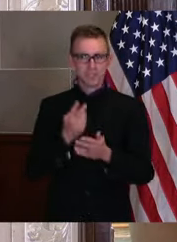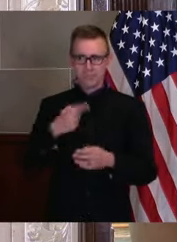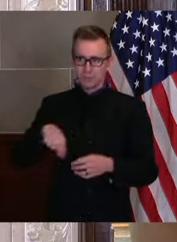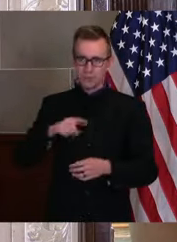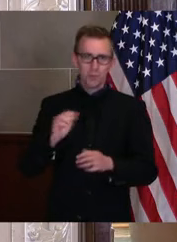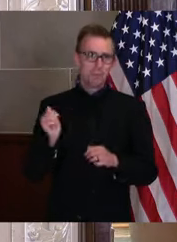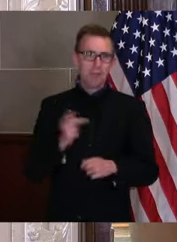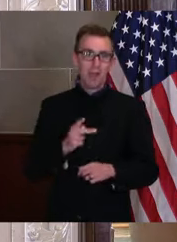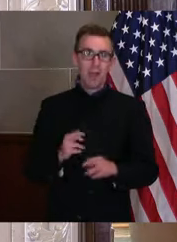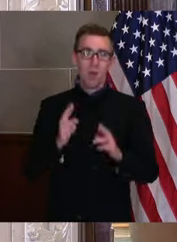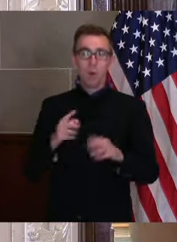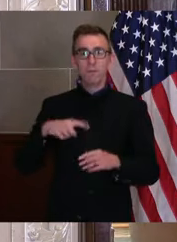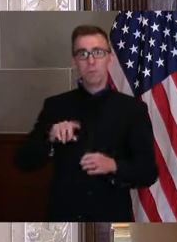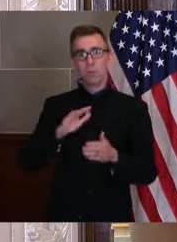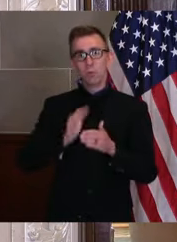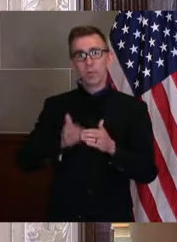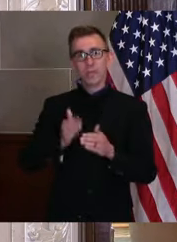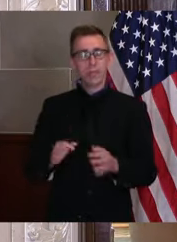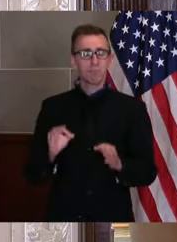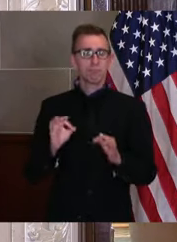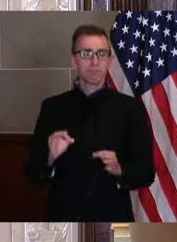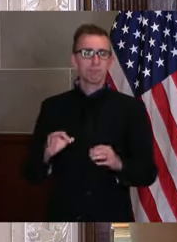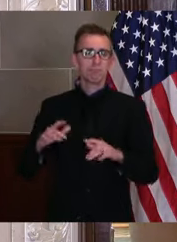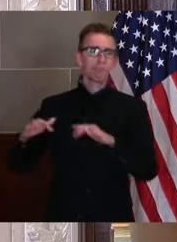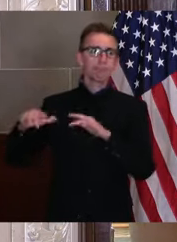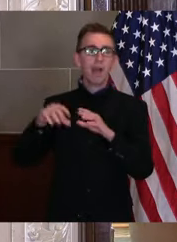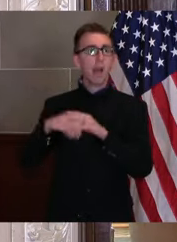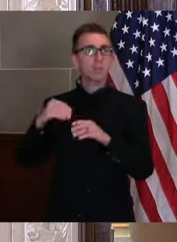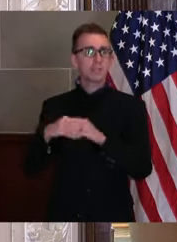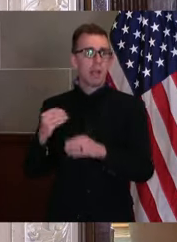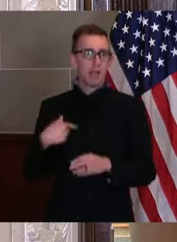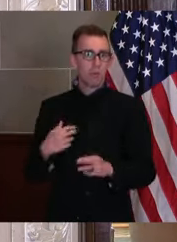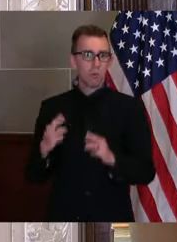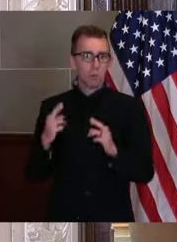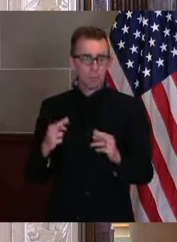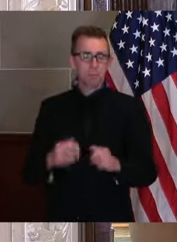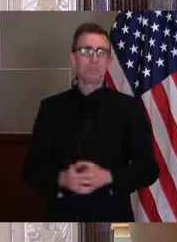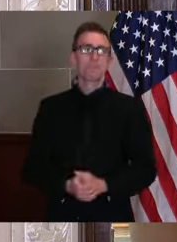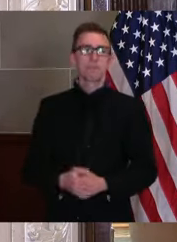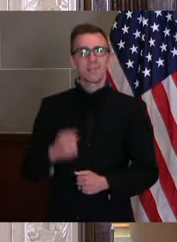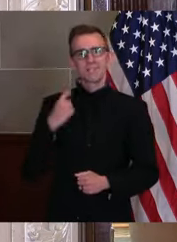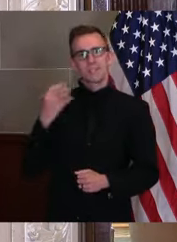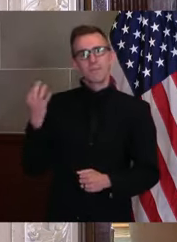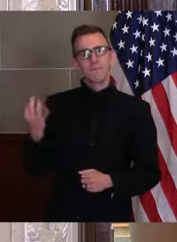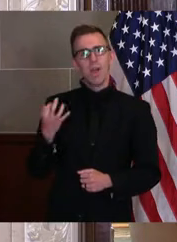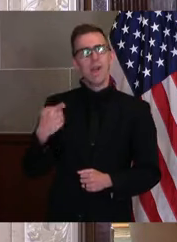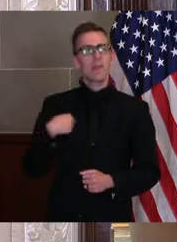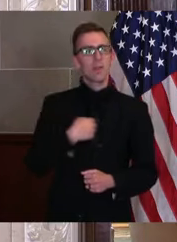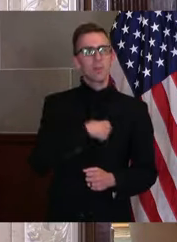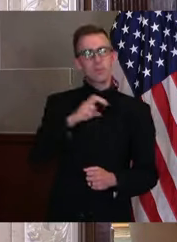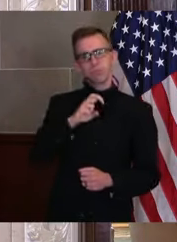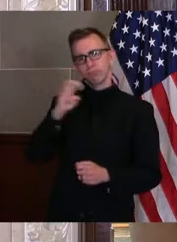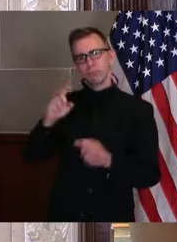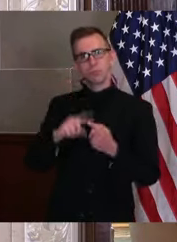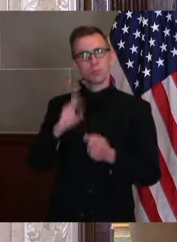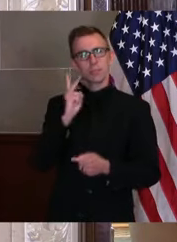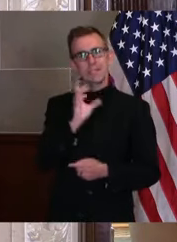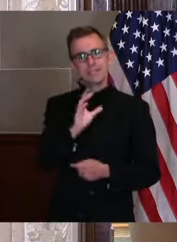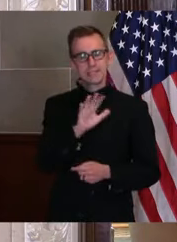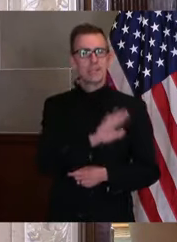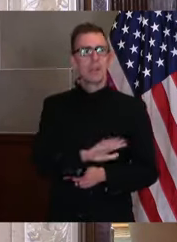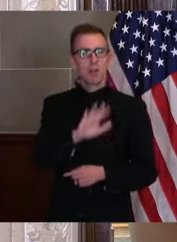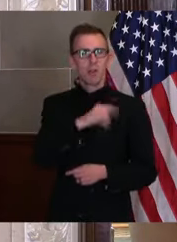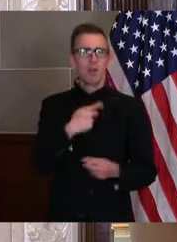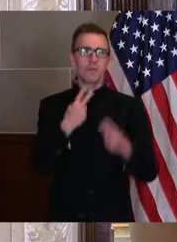hope everyone enjoyed the weekend and was able to get outside a little bit this weekend. On Friday, we traveled to Kansas City area to visit